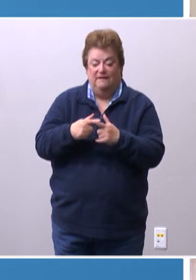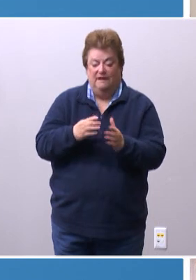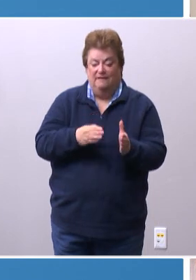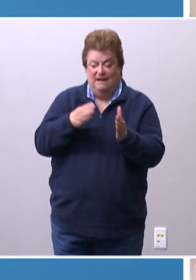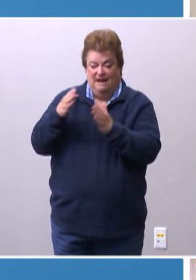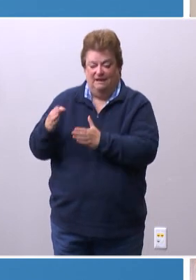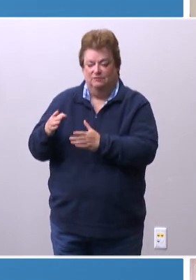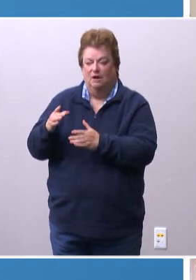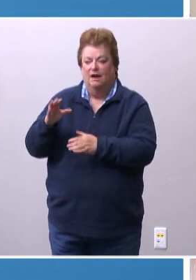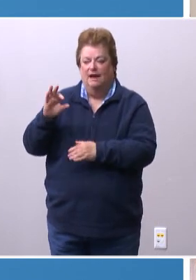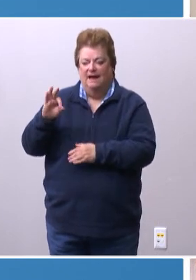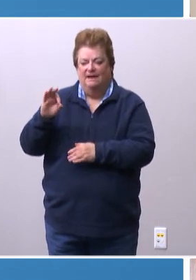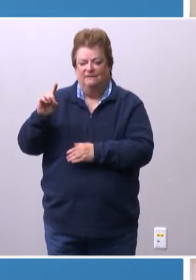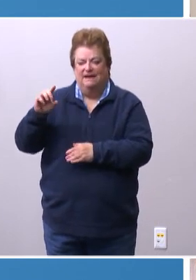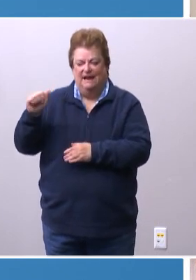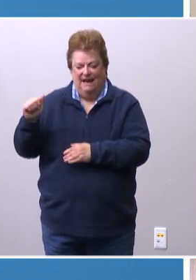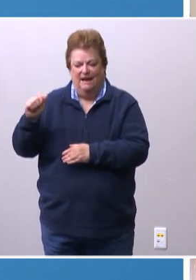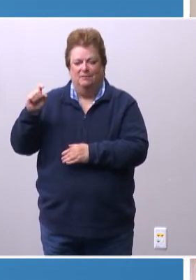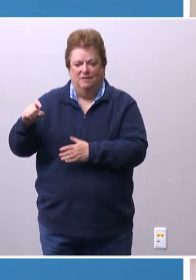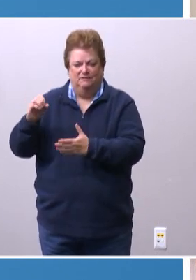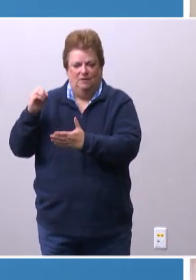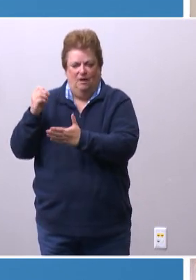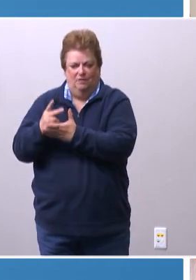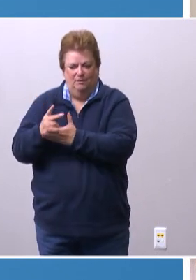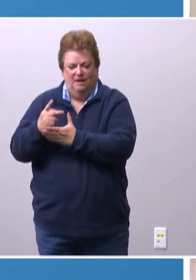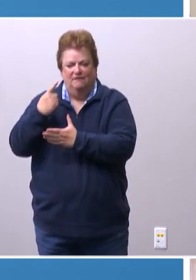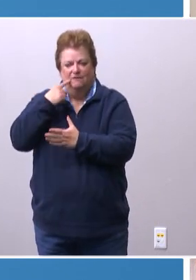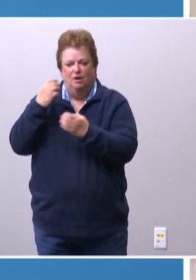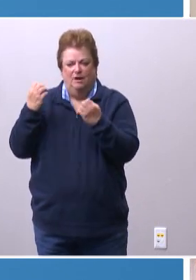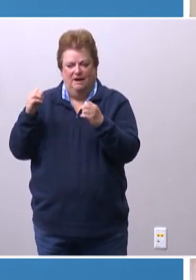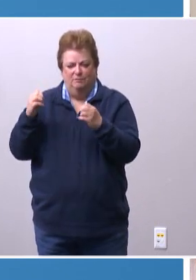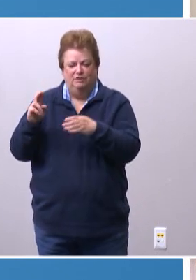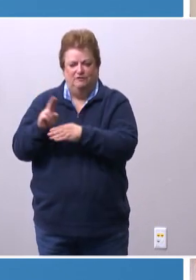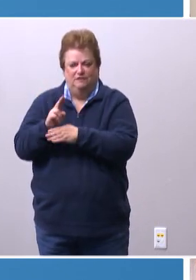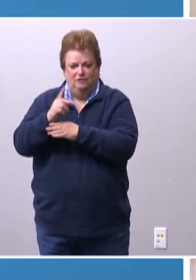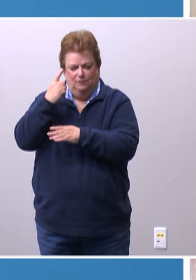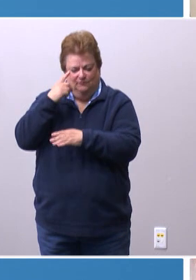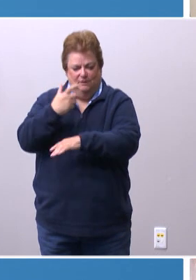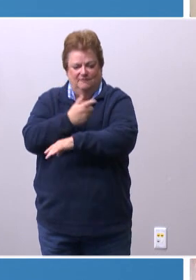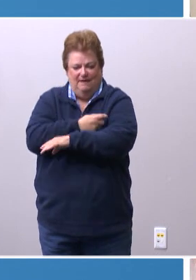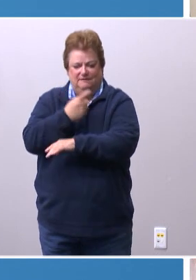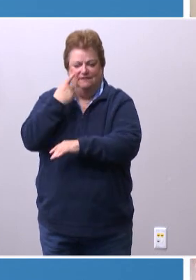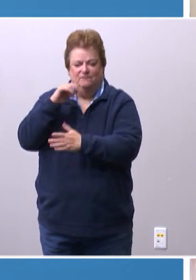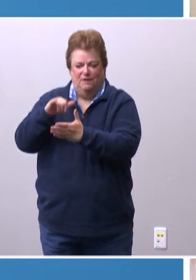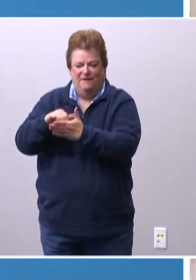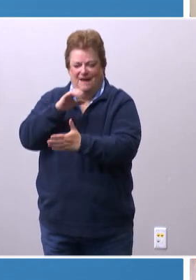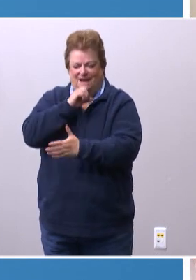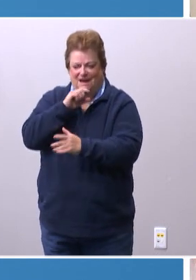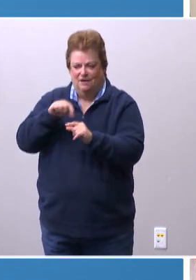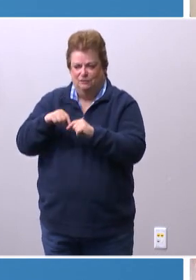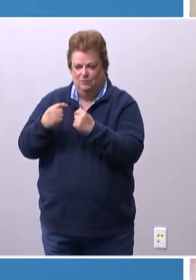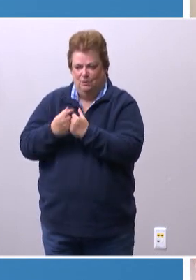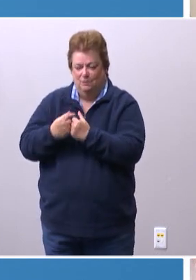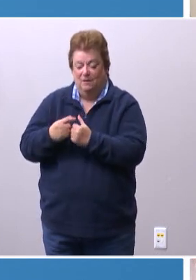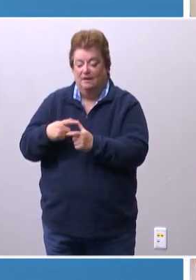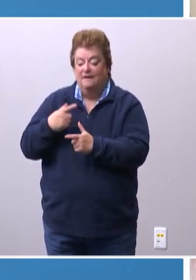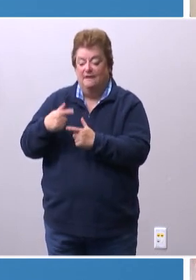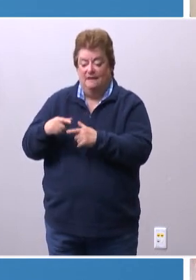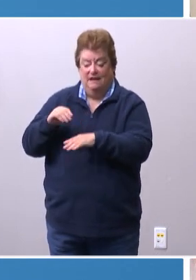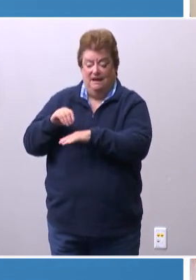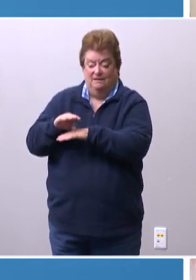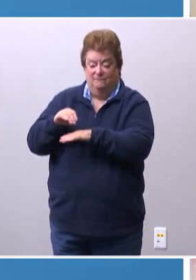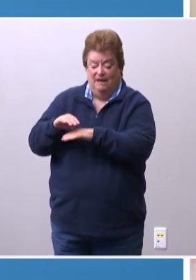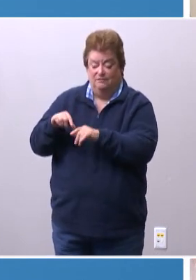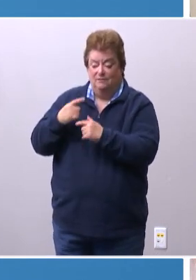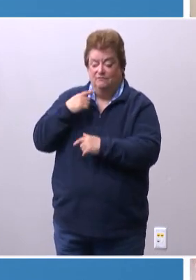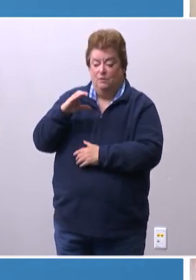step would be for the FDA to authorize emergency use of vaccine in that age group. Then the advisory committee for the